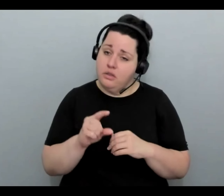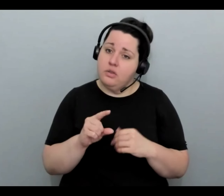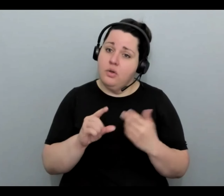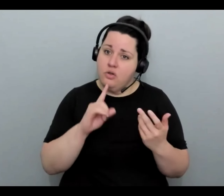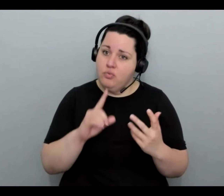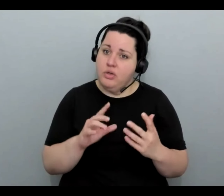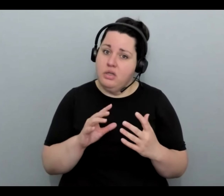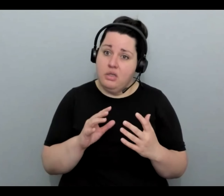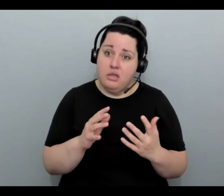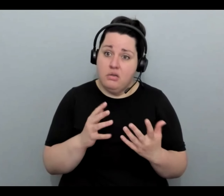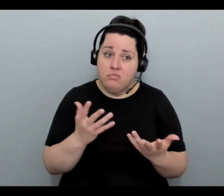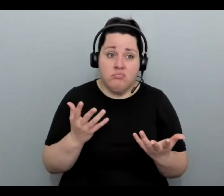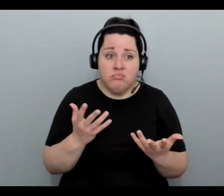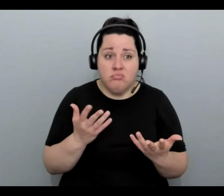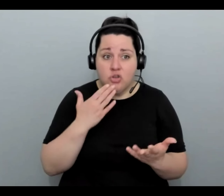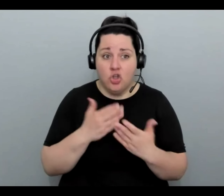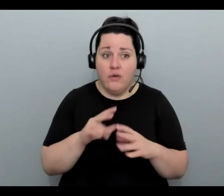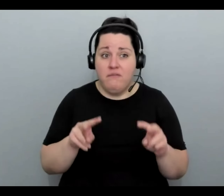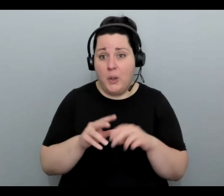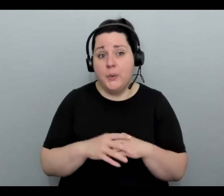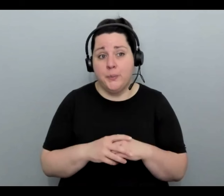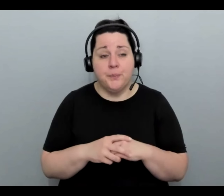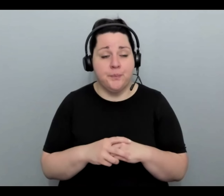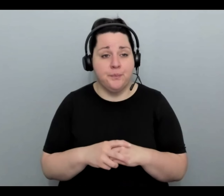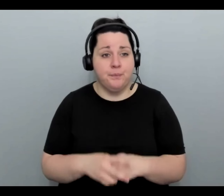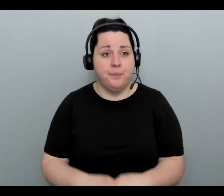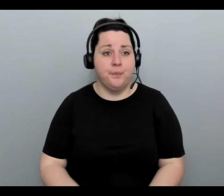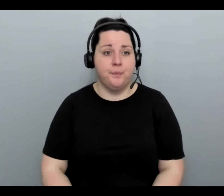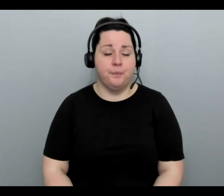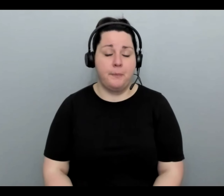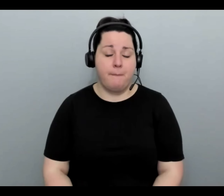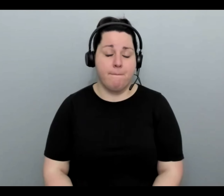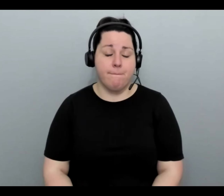that in a lot of different domains.